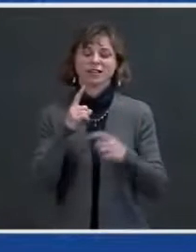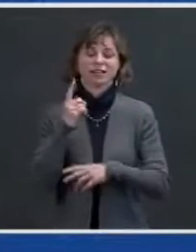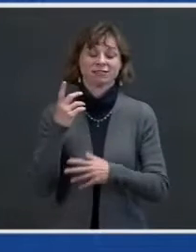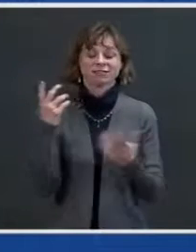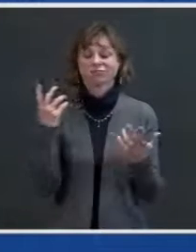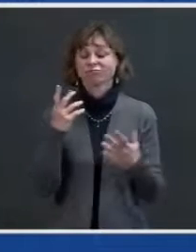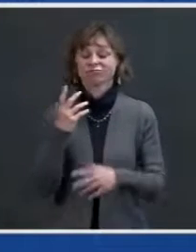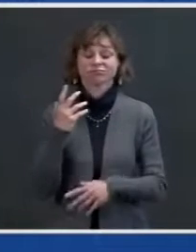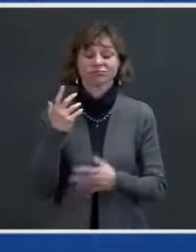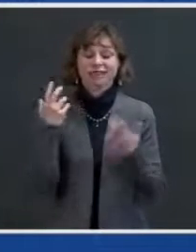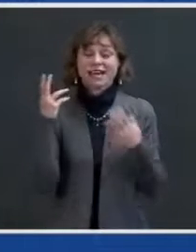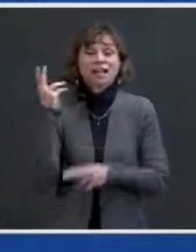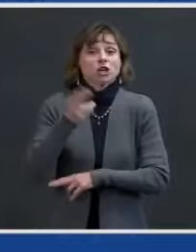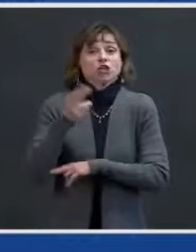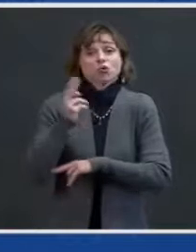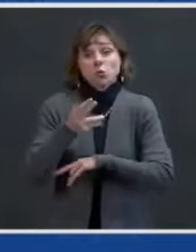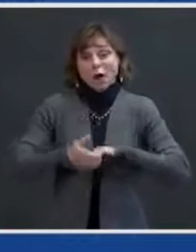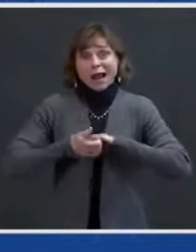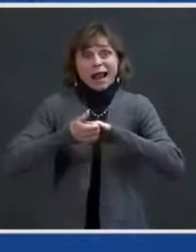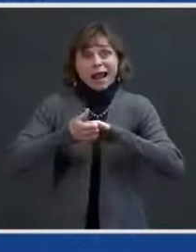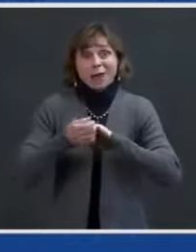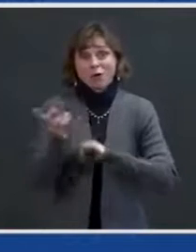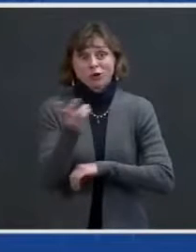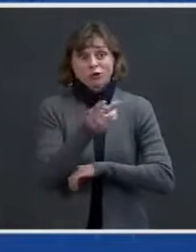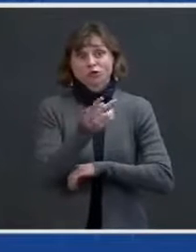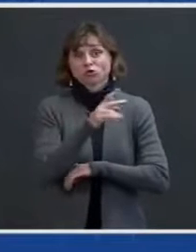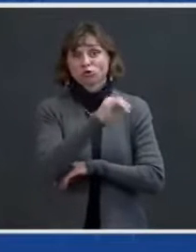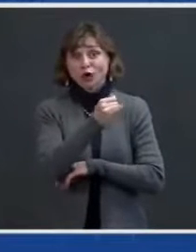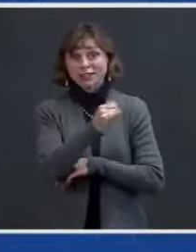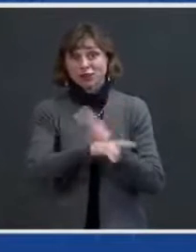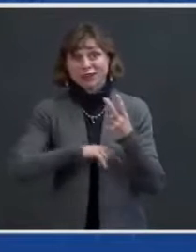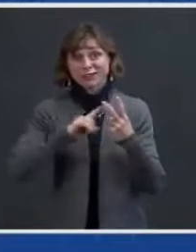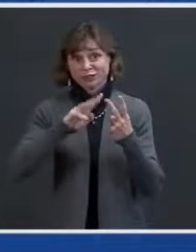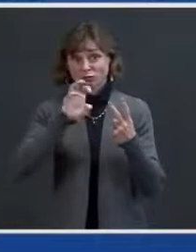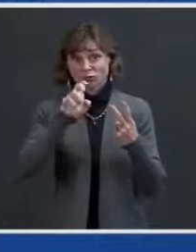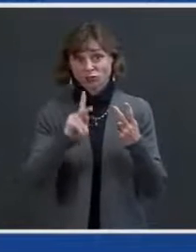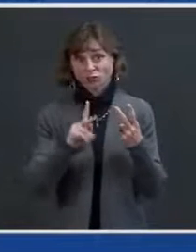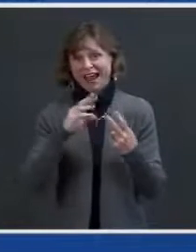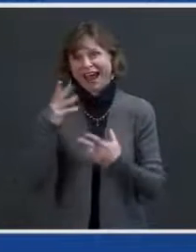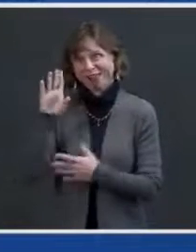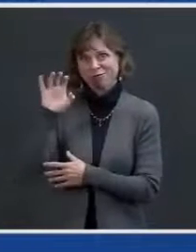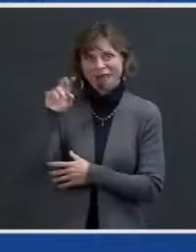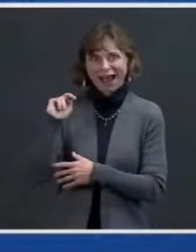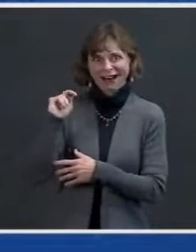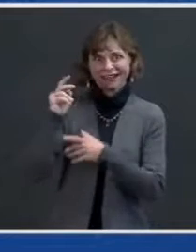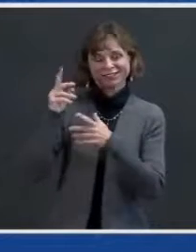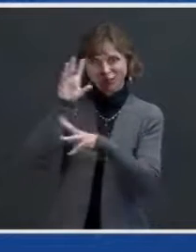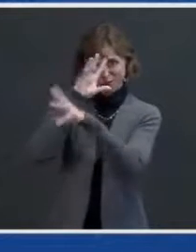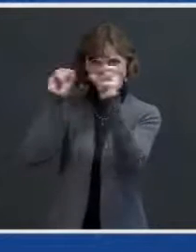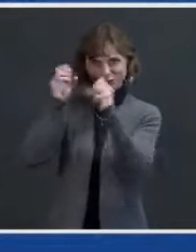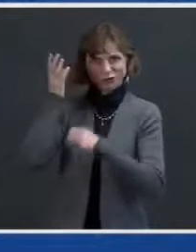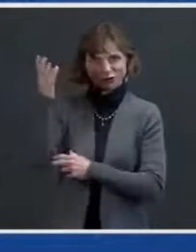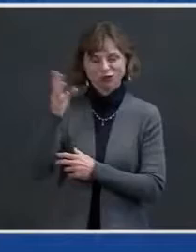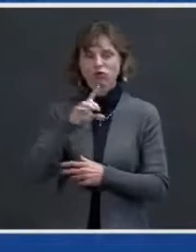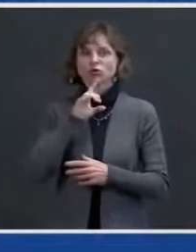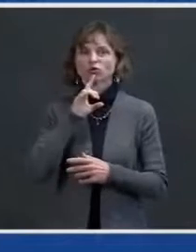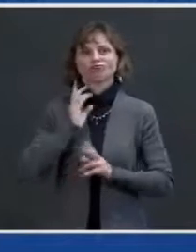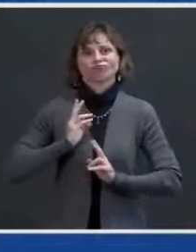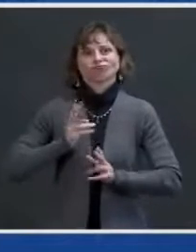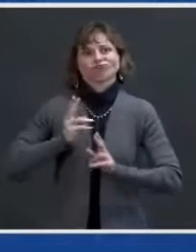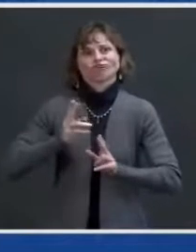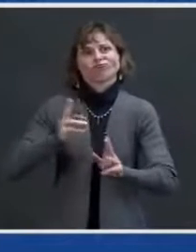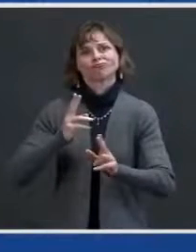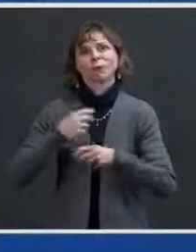between Johnson & Johnson, Merck, and the Biden administration to further accelerate production of our